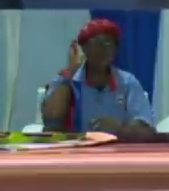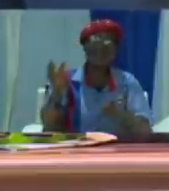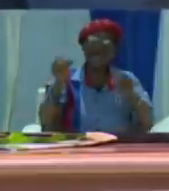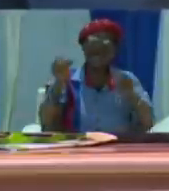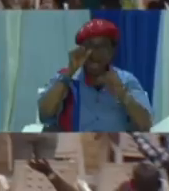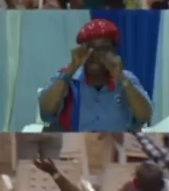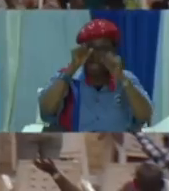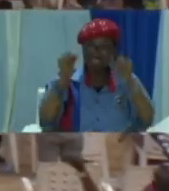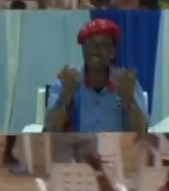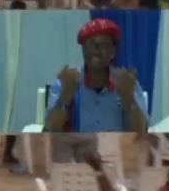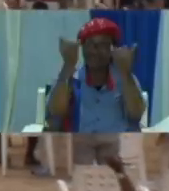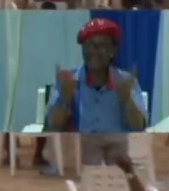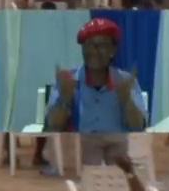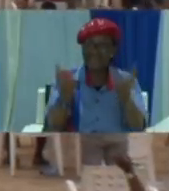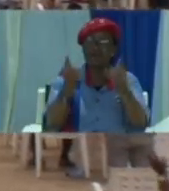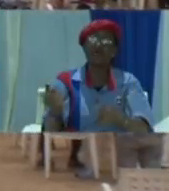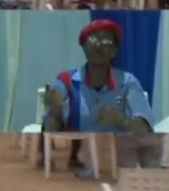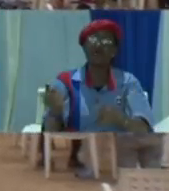now.